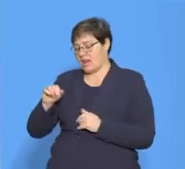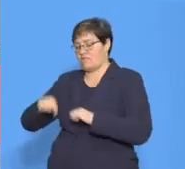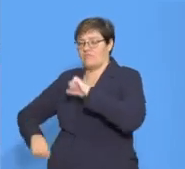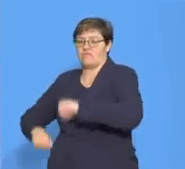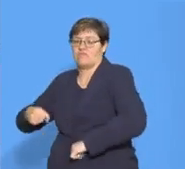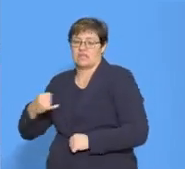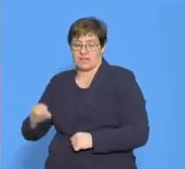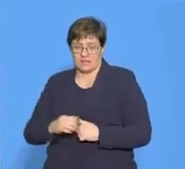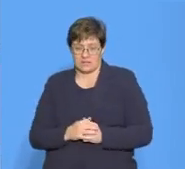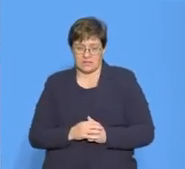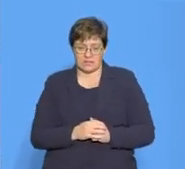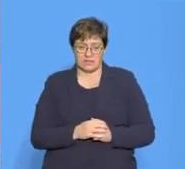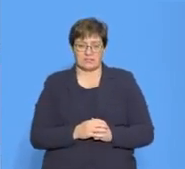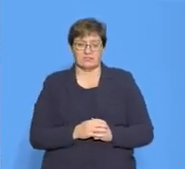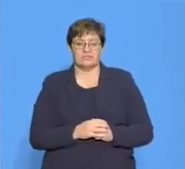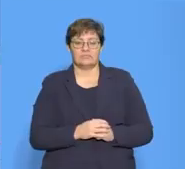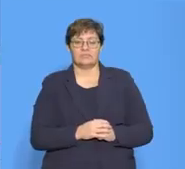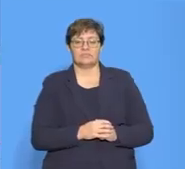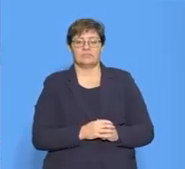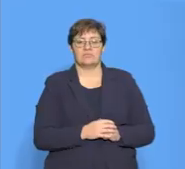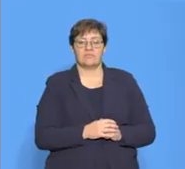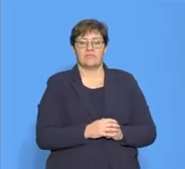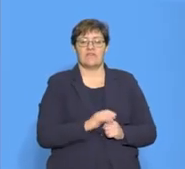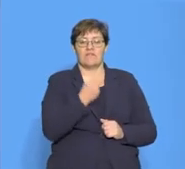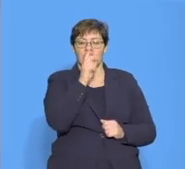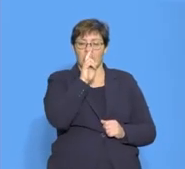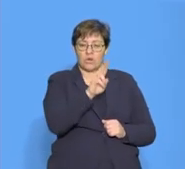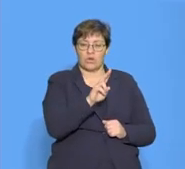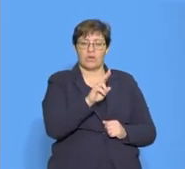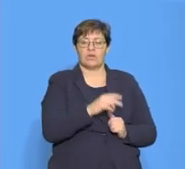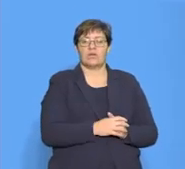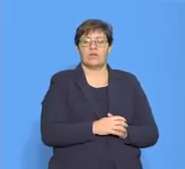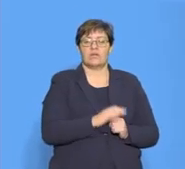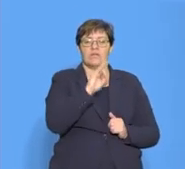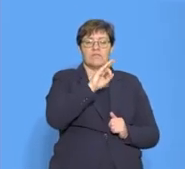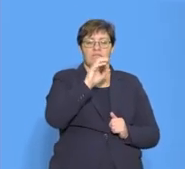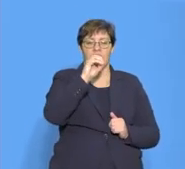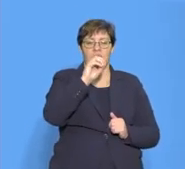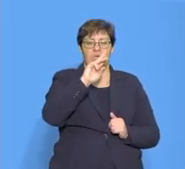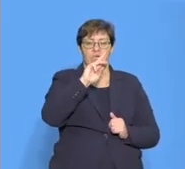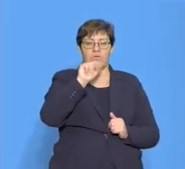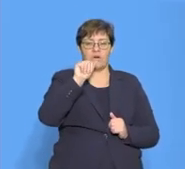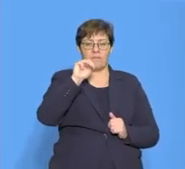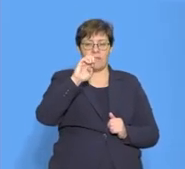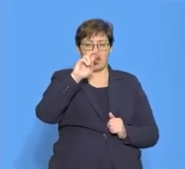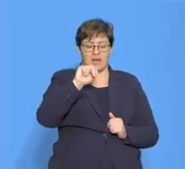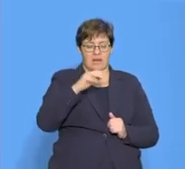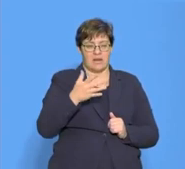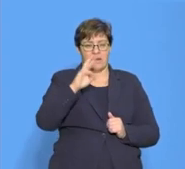still quadrupeds. Okay, so let's have a look at the first one, the foramen magnum, which means large